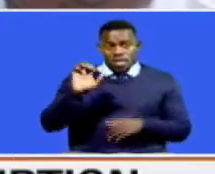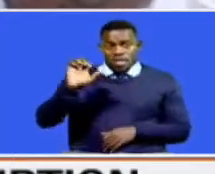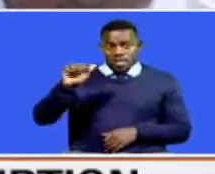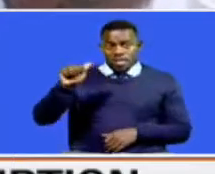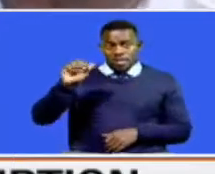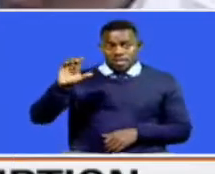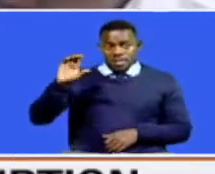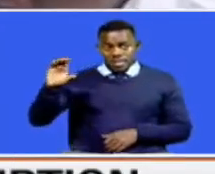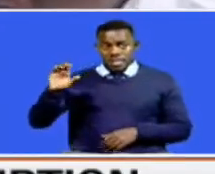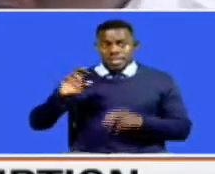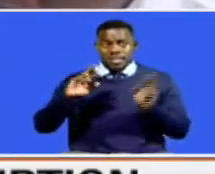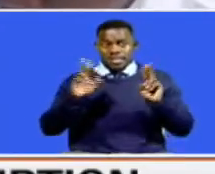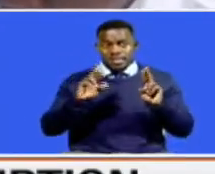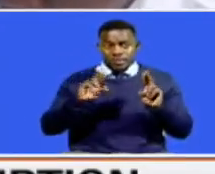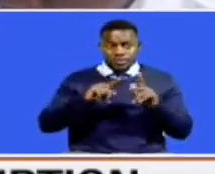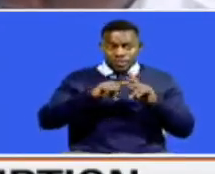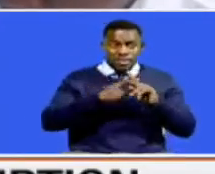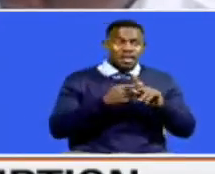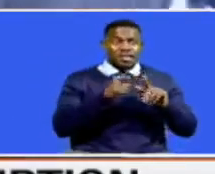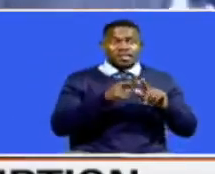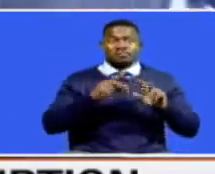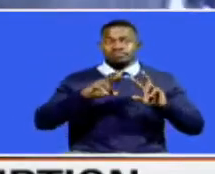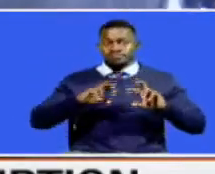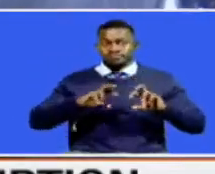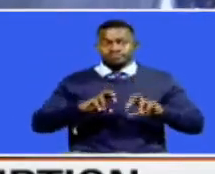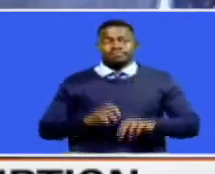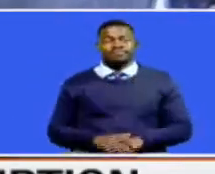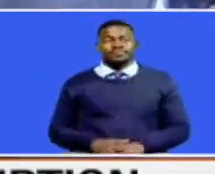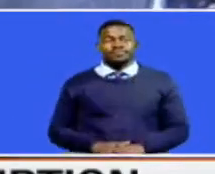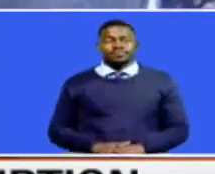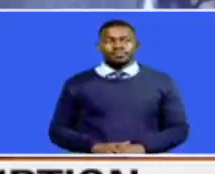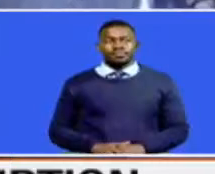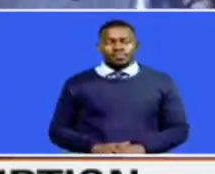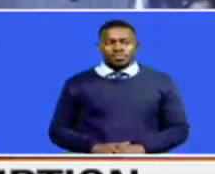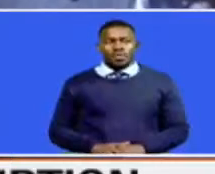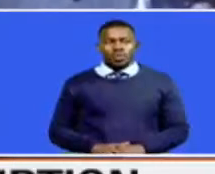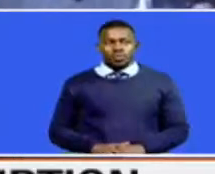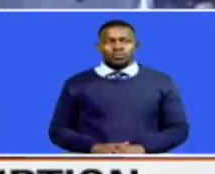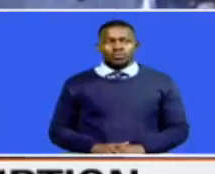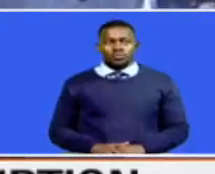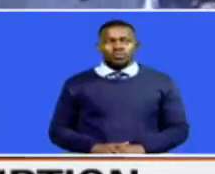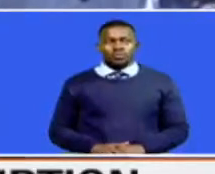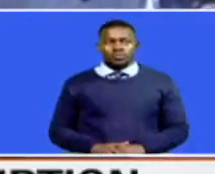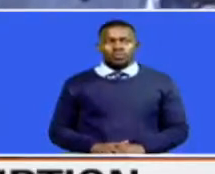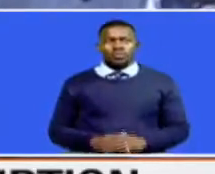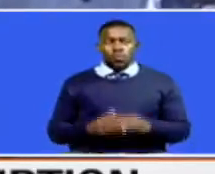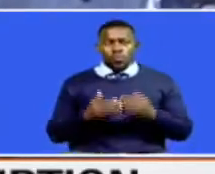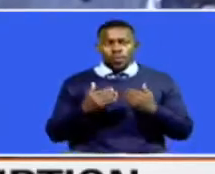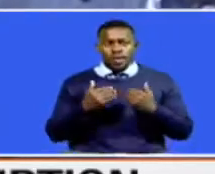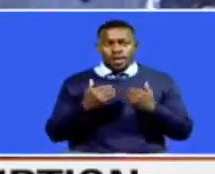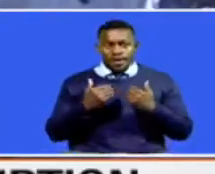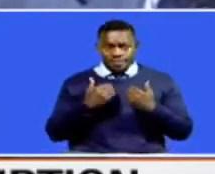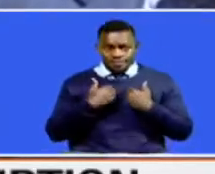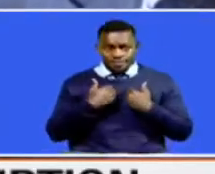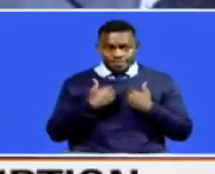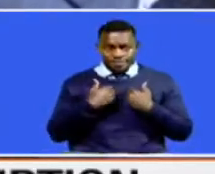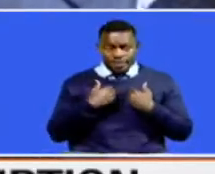of public prosecution to charge the former governor. We have one that deals with about the